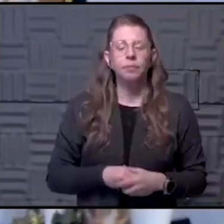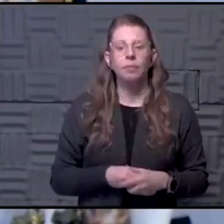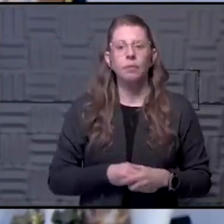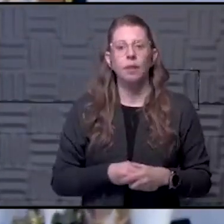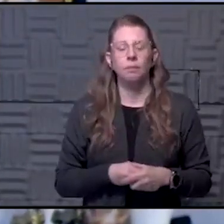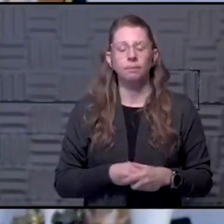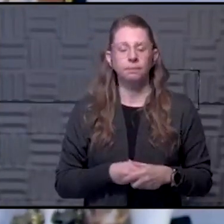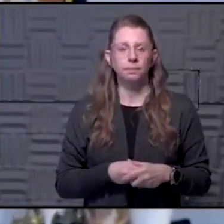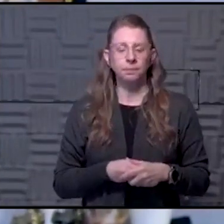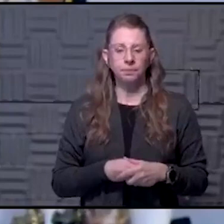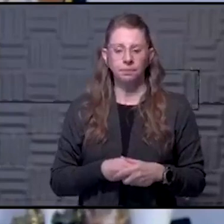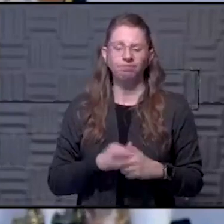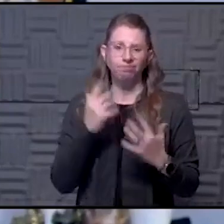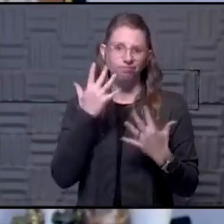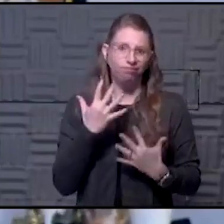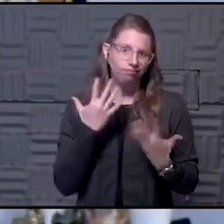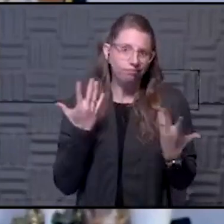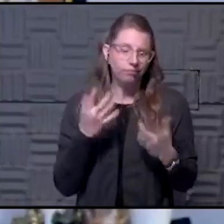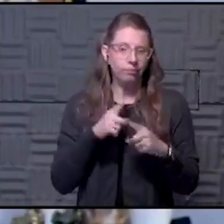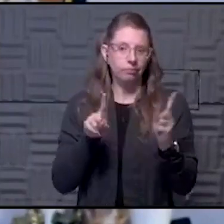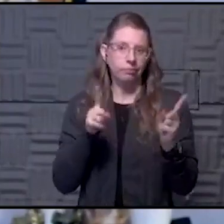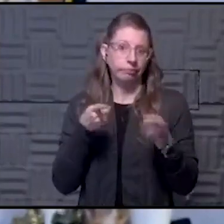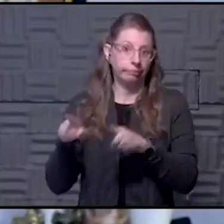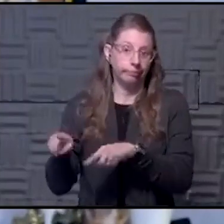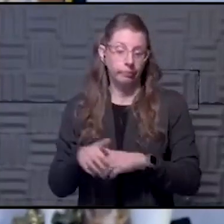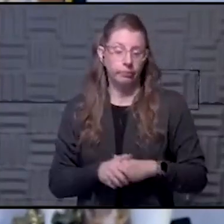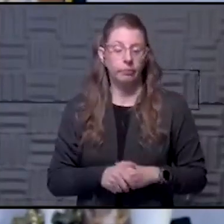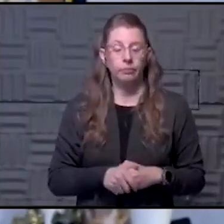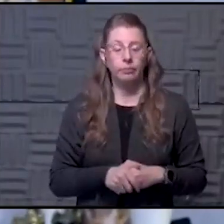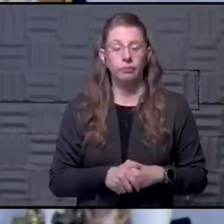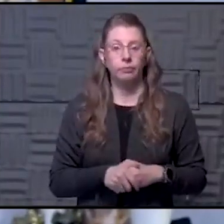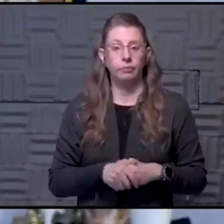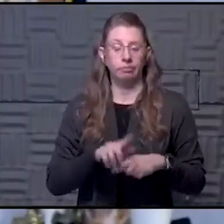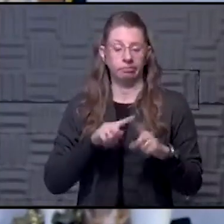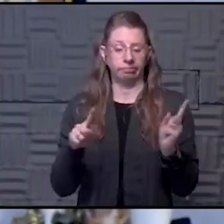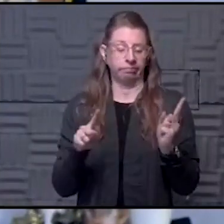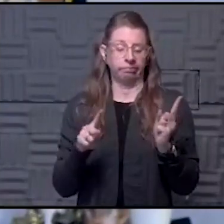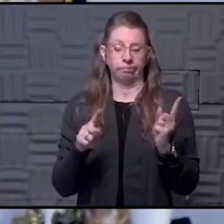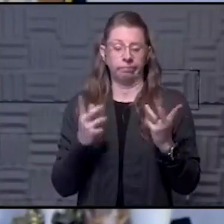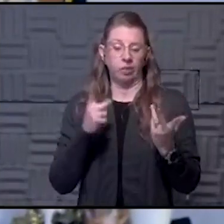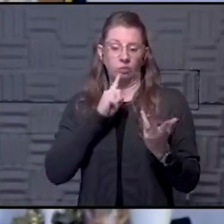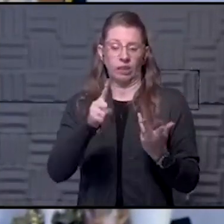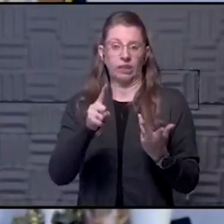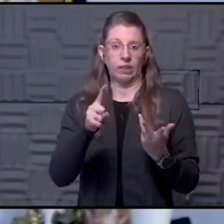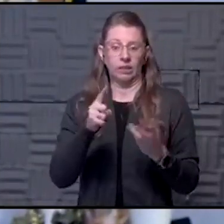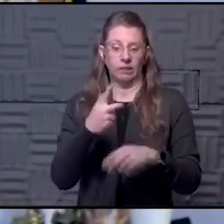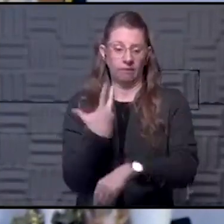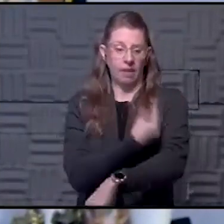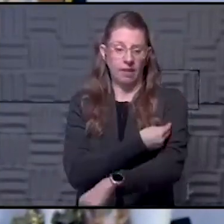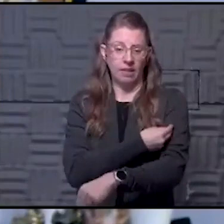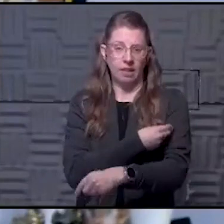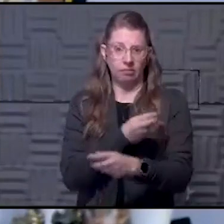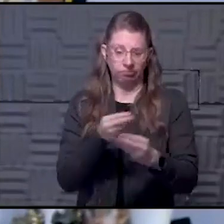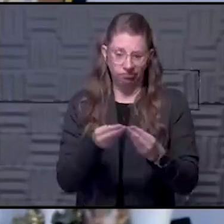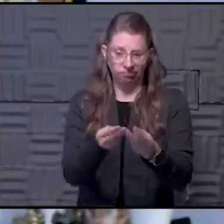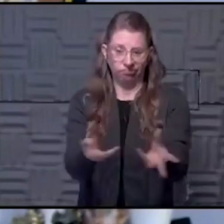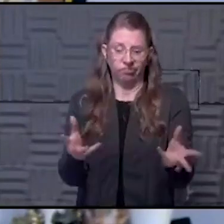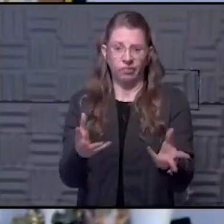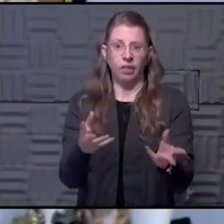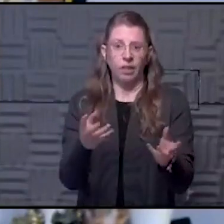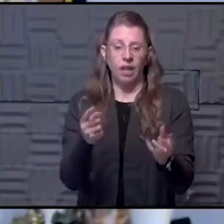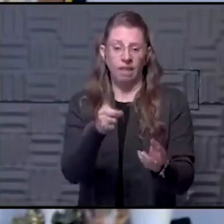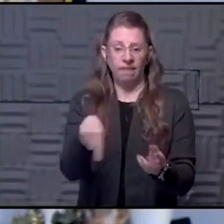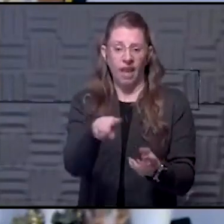that was unfortunate. But for the most part, the vaccine is getting pushed out and getting into arms. I don't think that